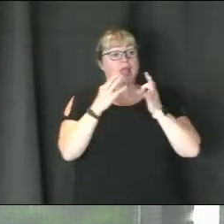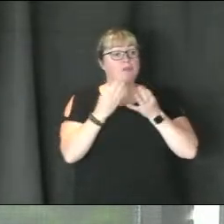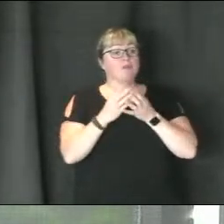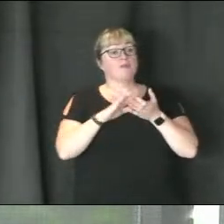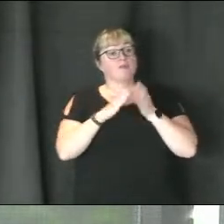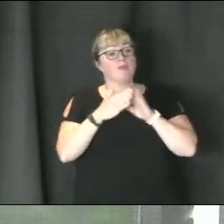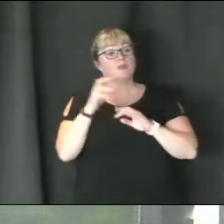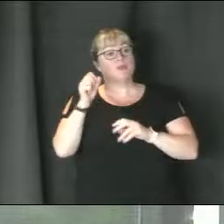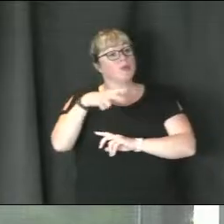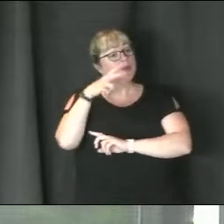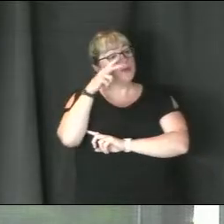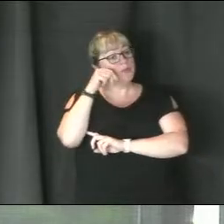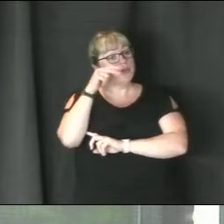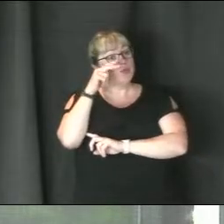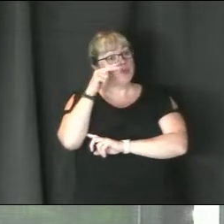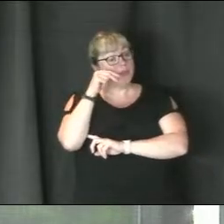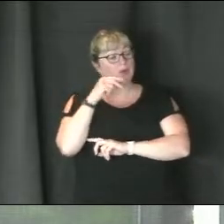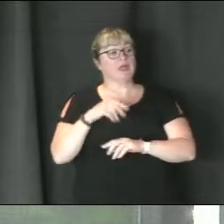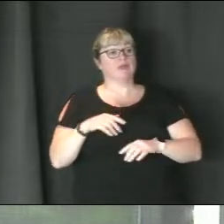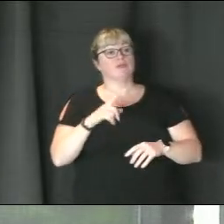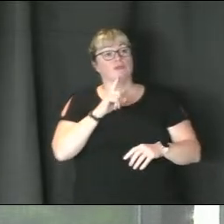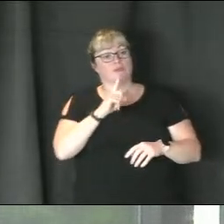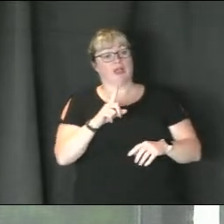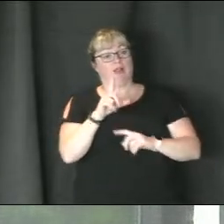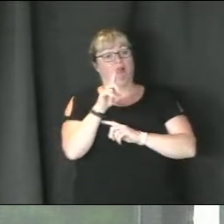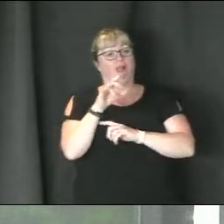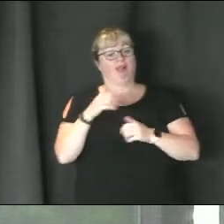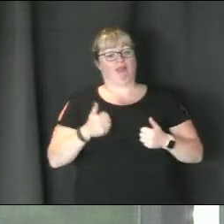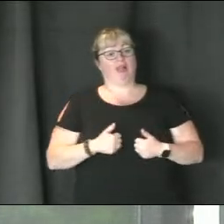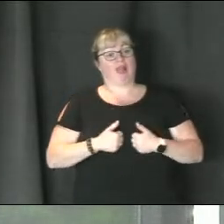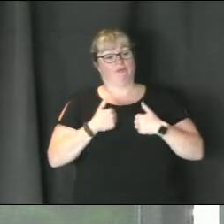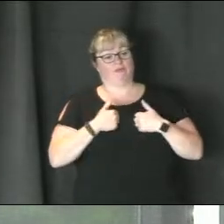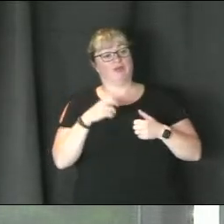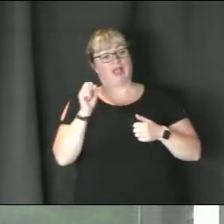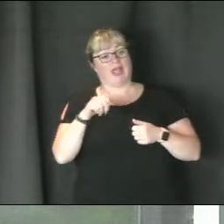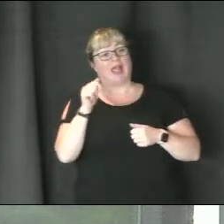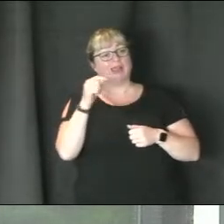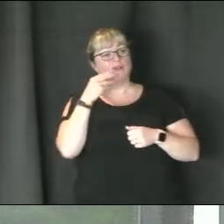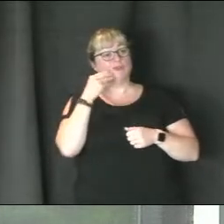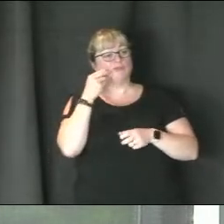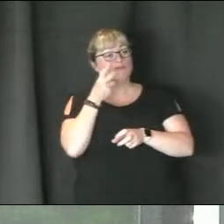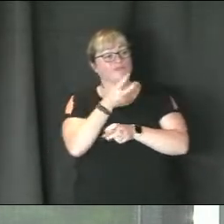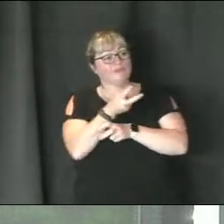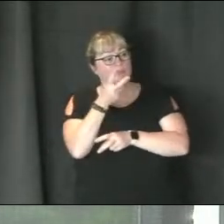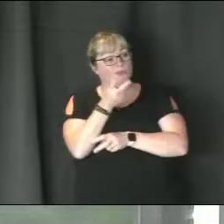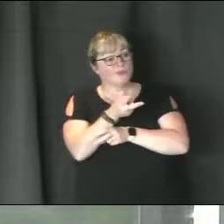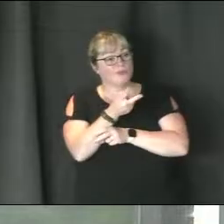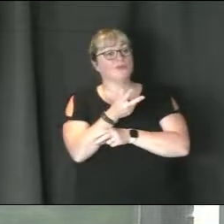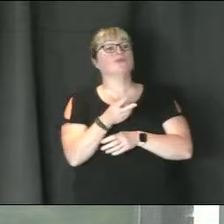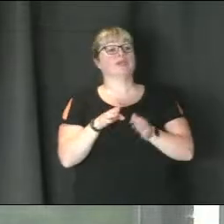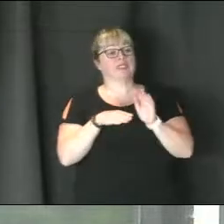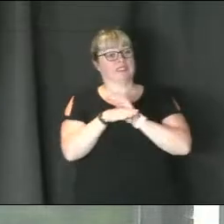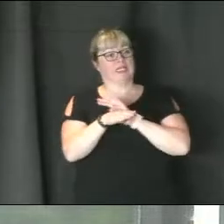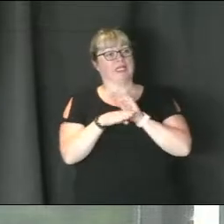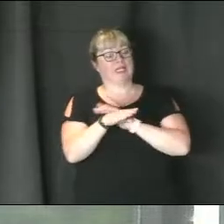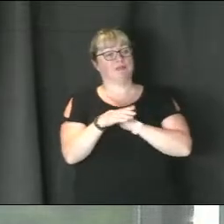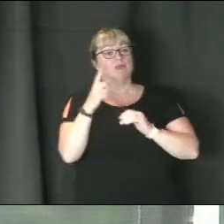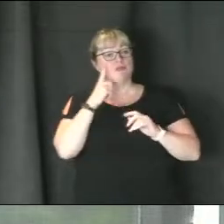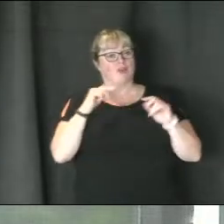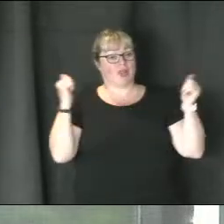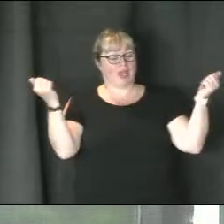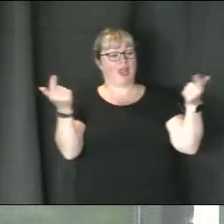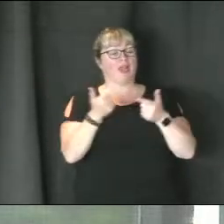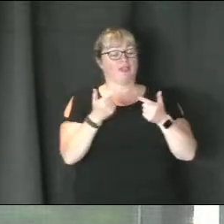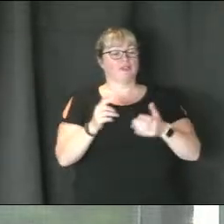join in on today's special event from the comfort of their own homes, making it an inclusive and accessible experience for